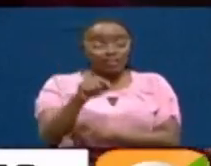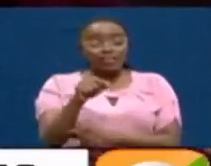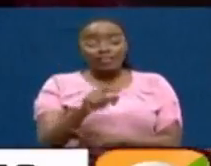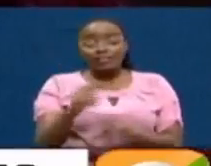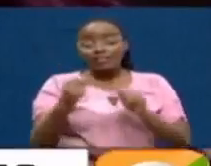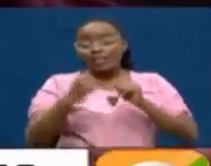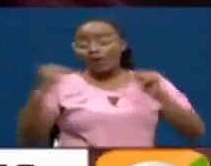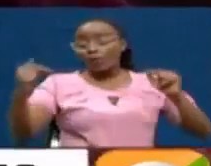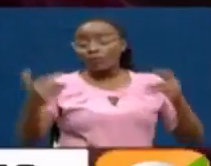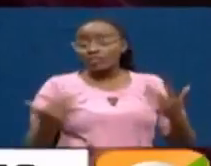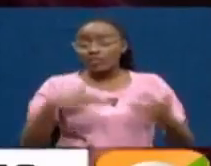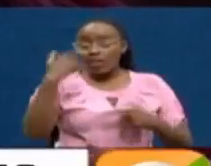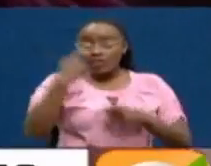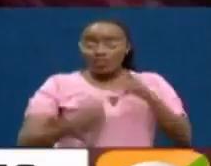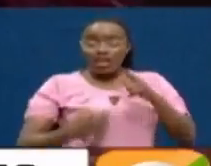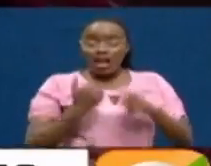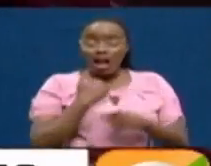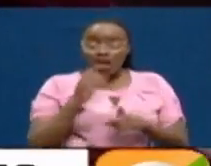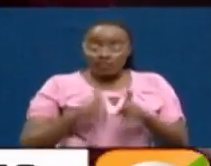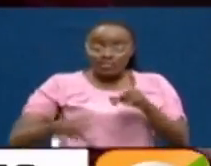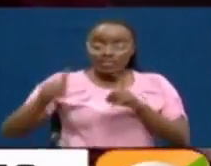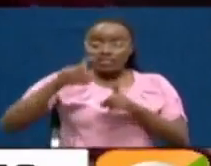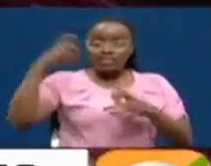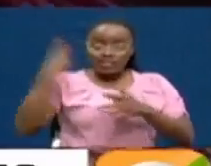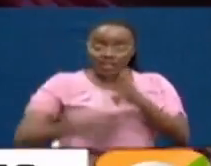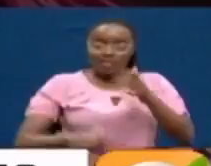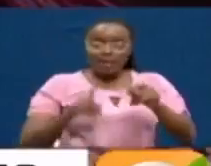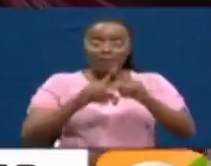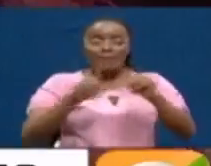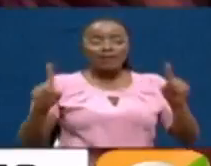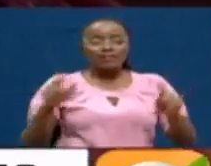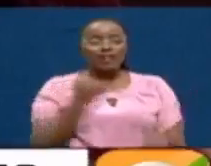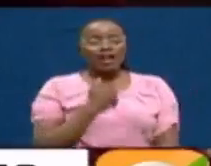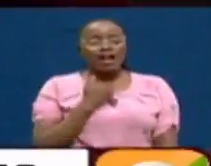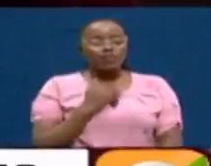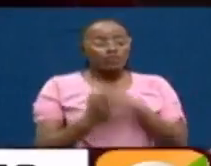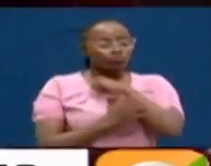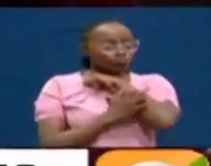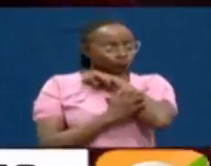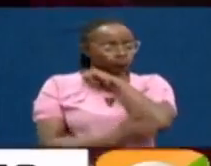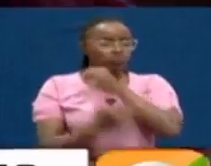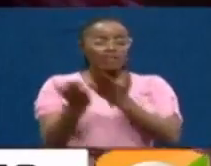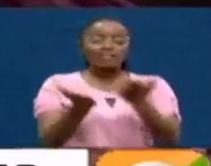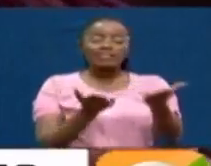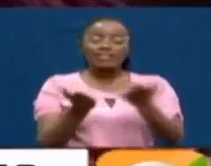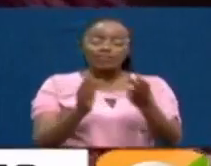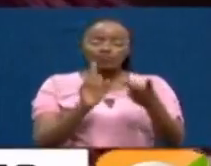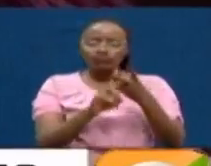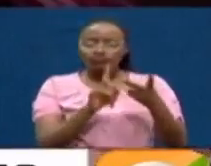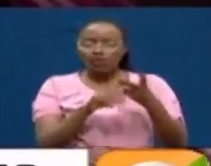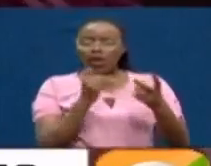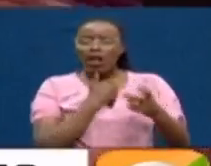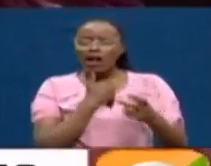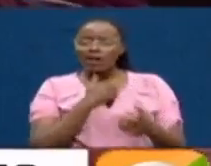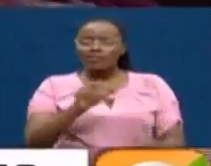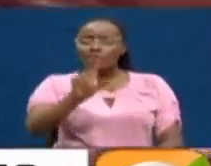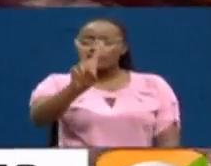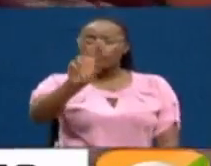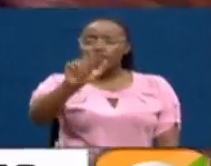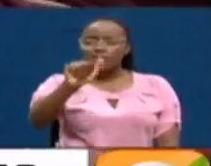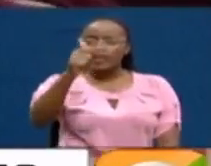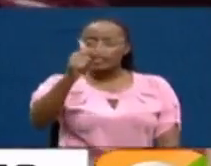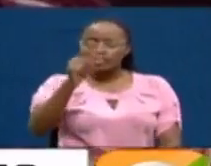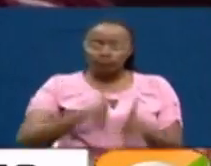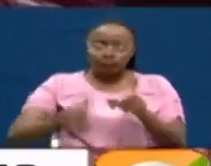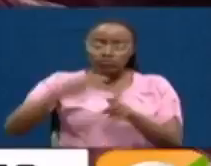opposite. Every year we have increased taxes, yet we still have poor services, yet we still have our VAT